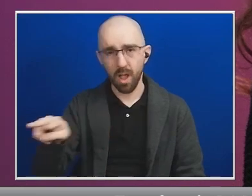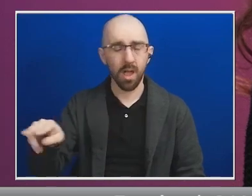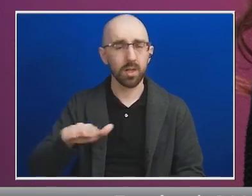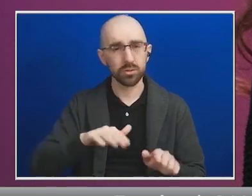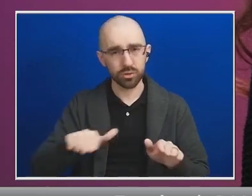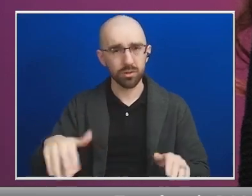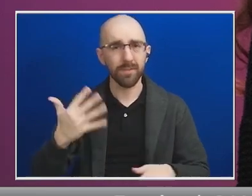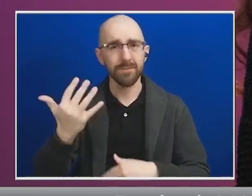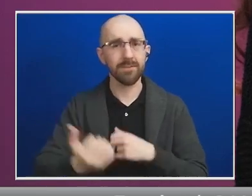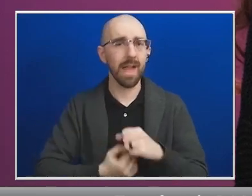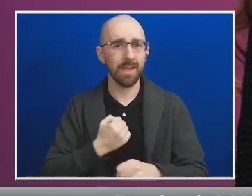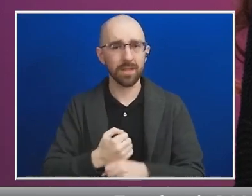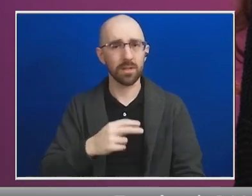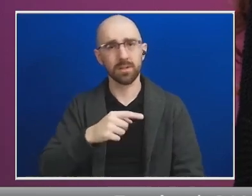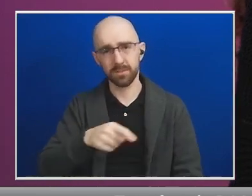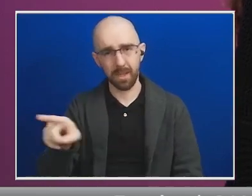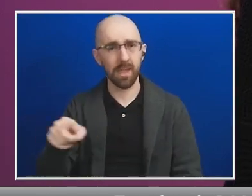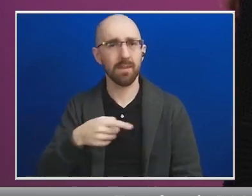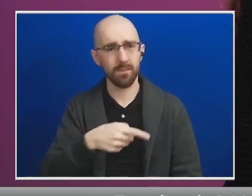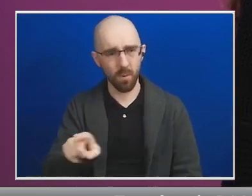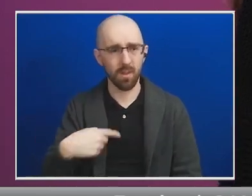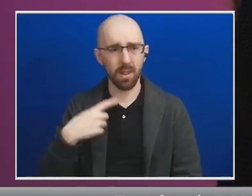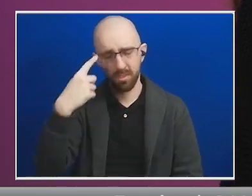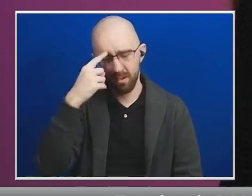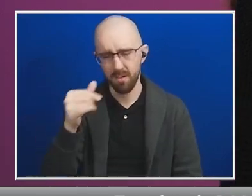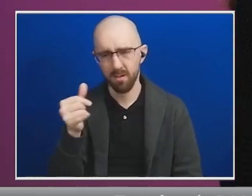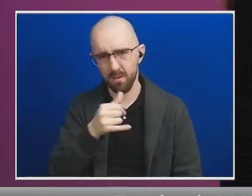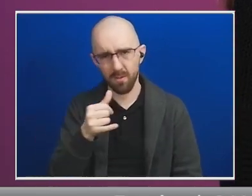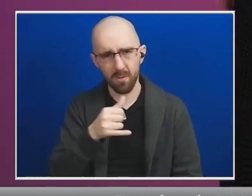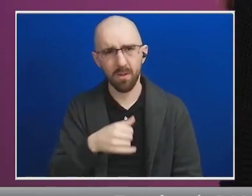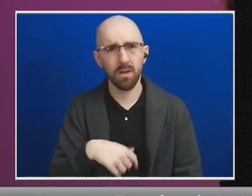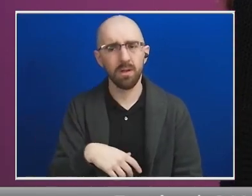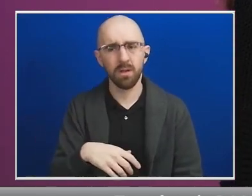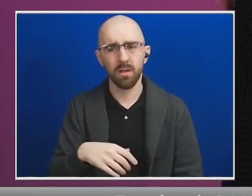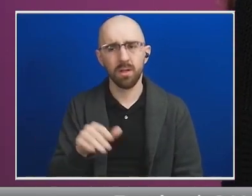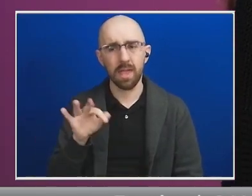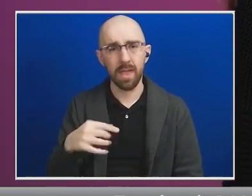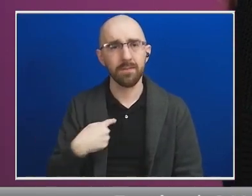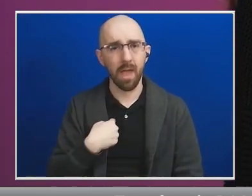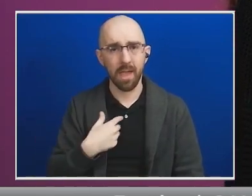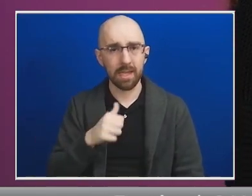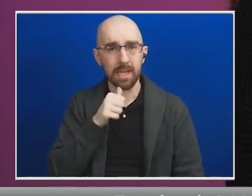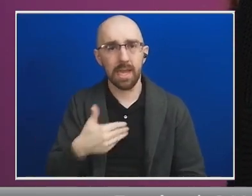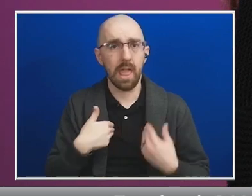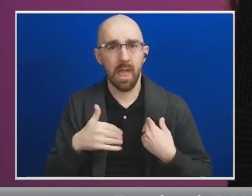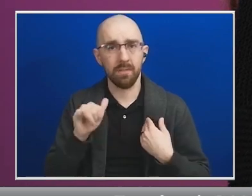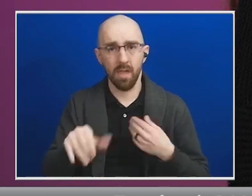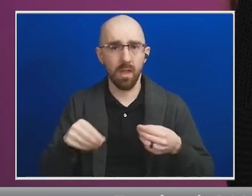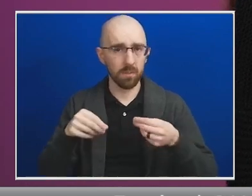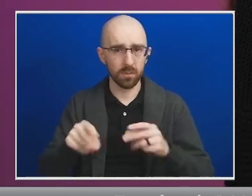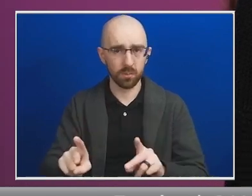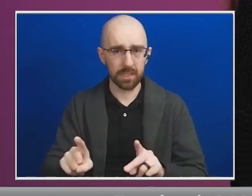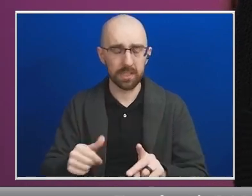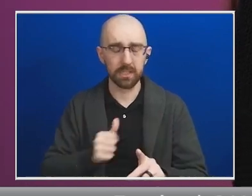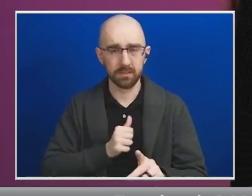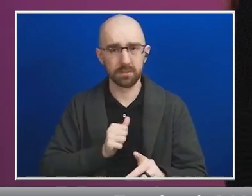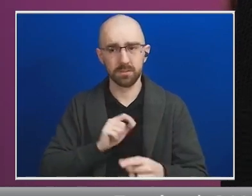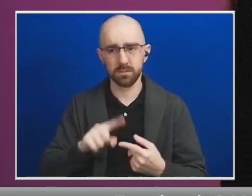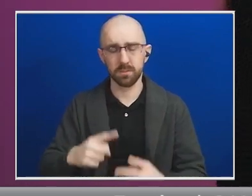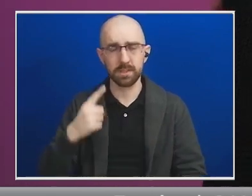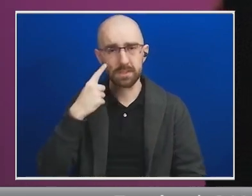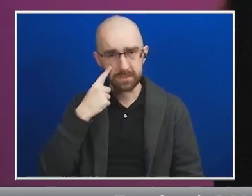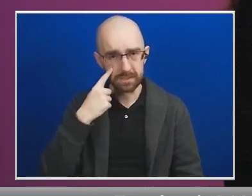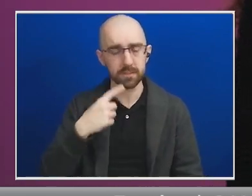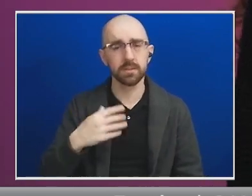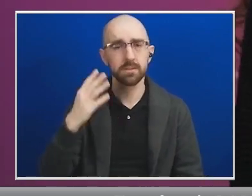back and forth, and I thought, gosh, had I probably not had that opportunity to see and experience day in and